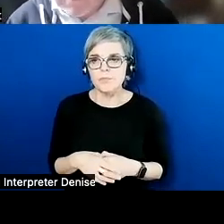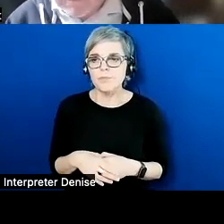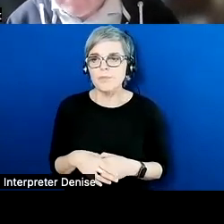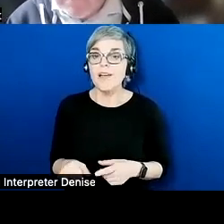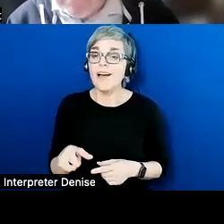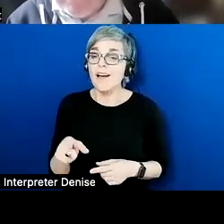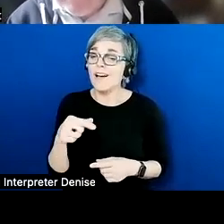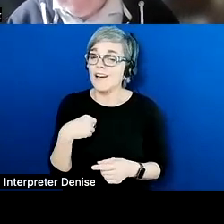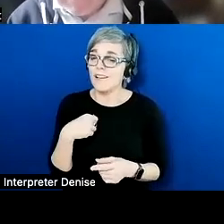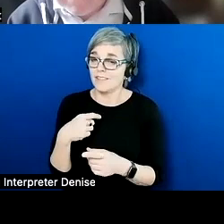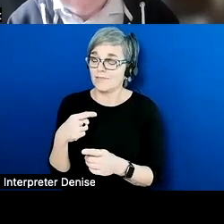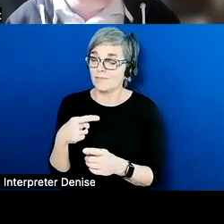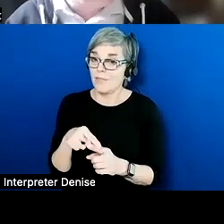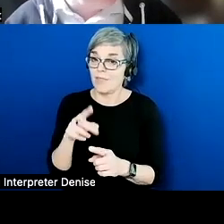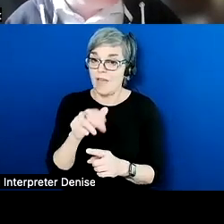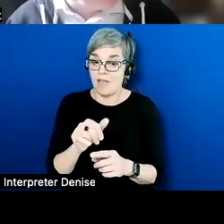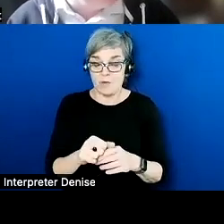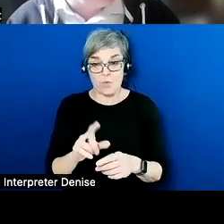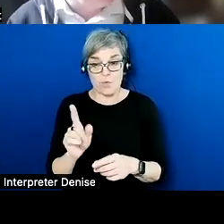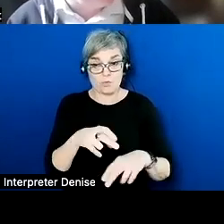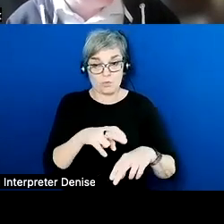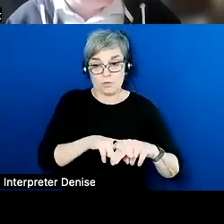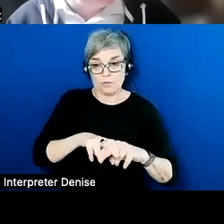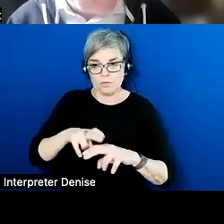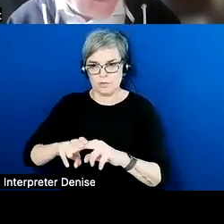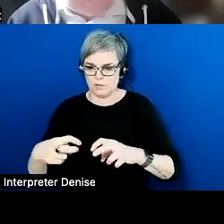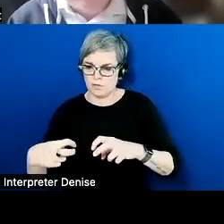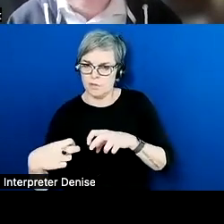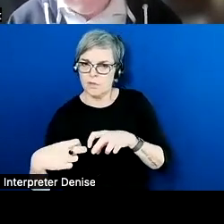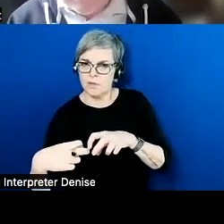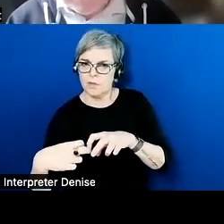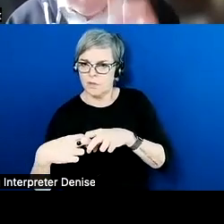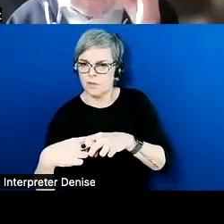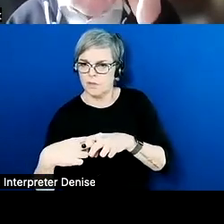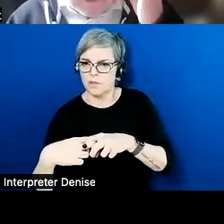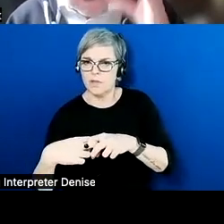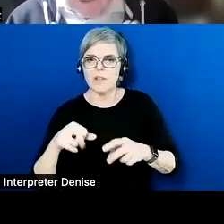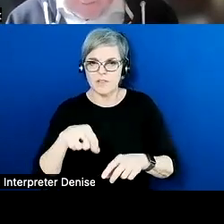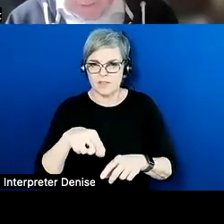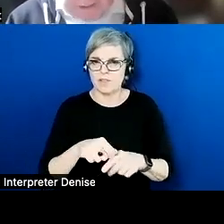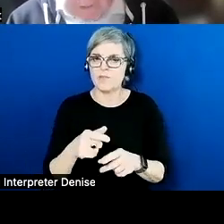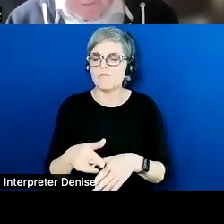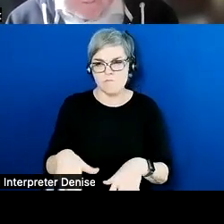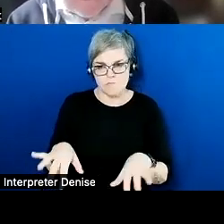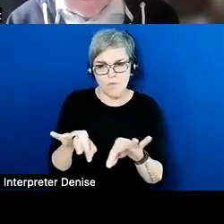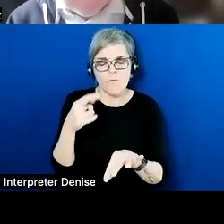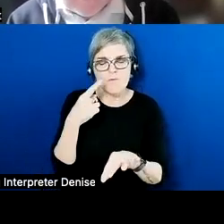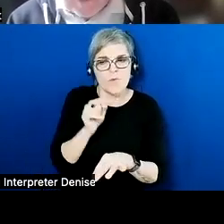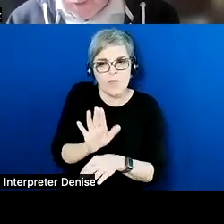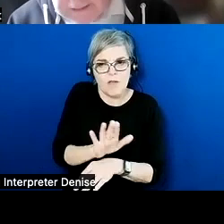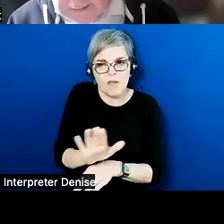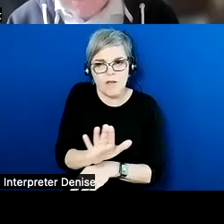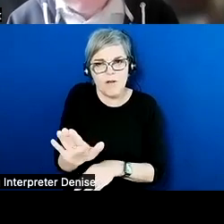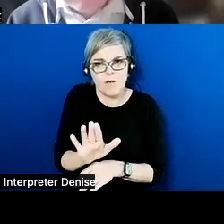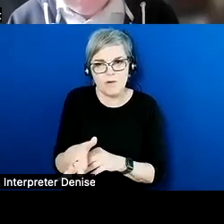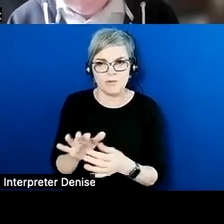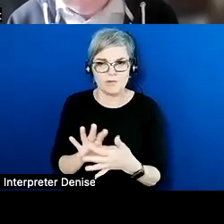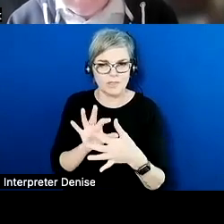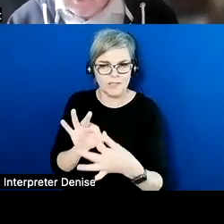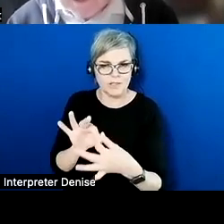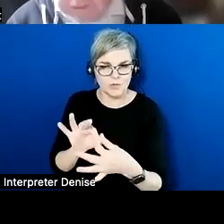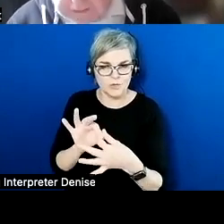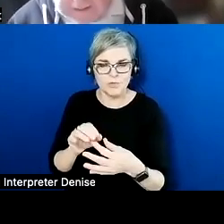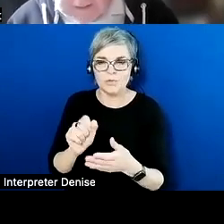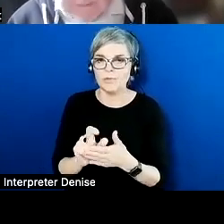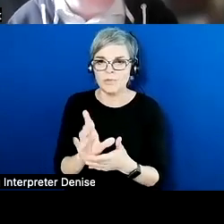really it's crucial to the connection between them and the sort of level of the proximity and the level